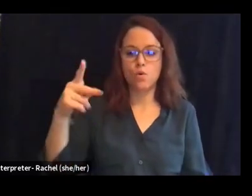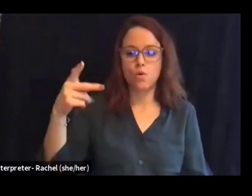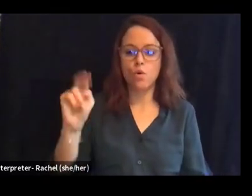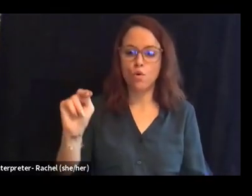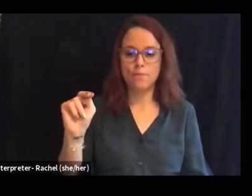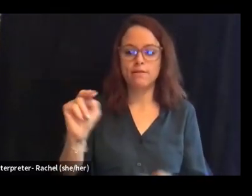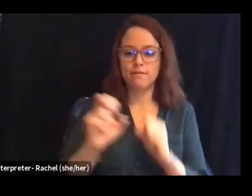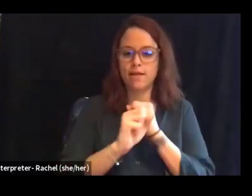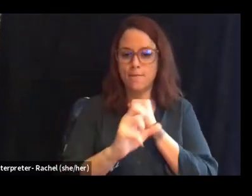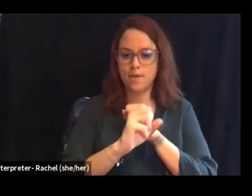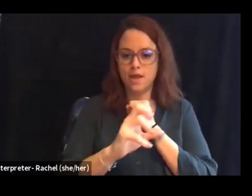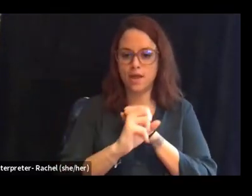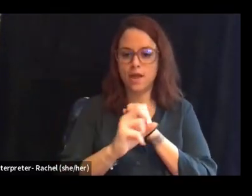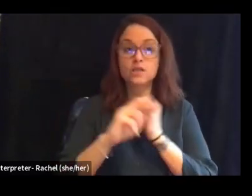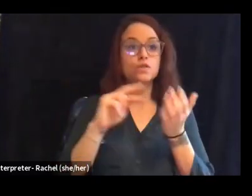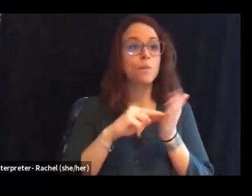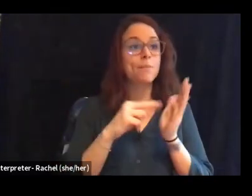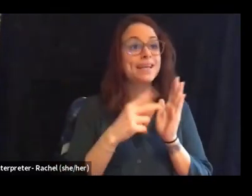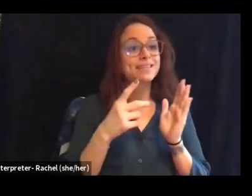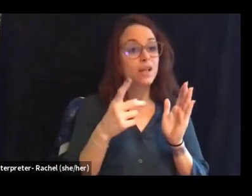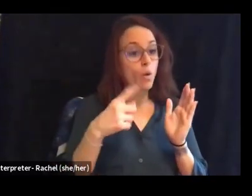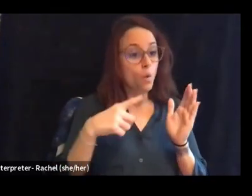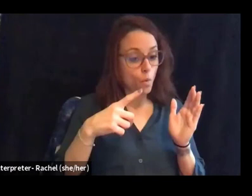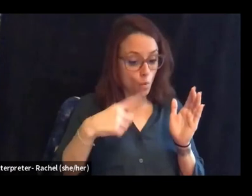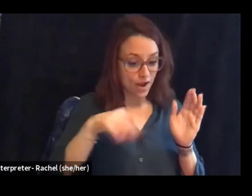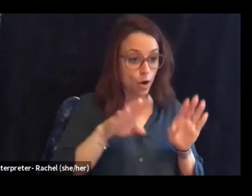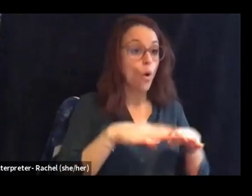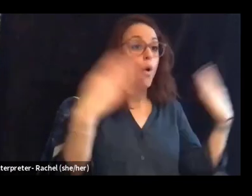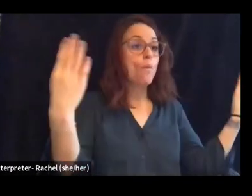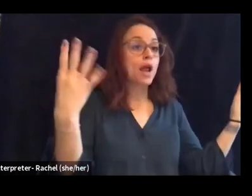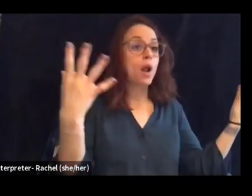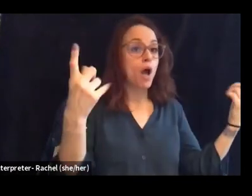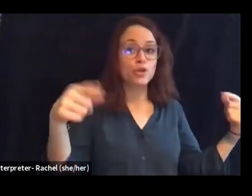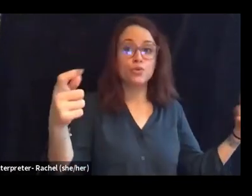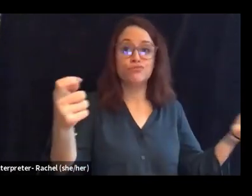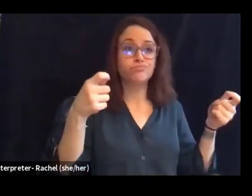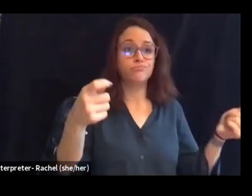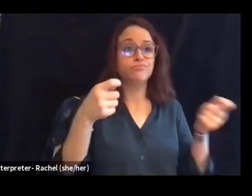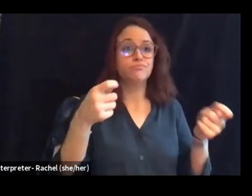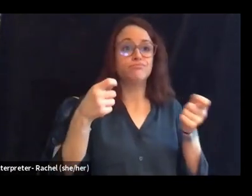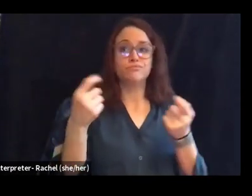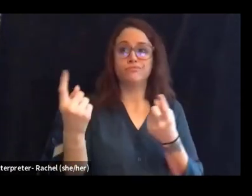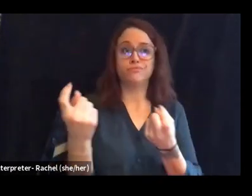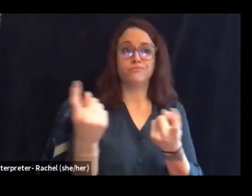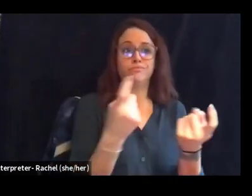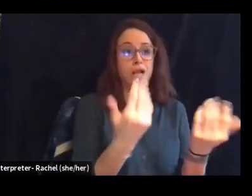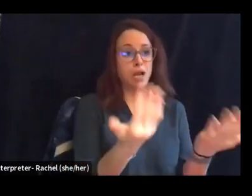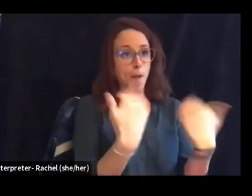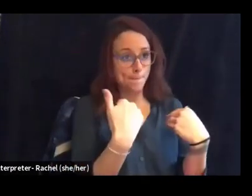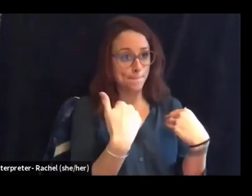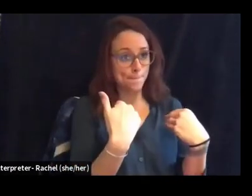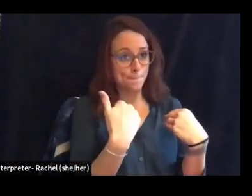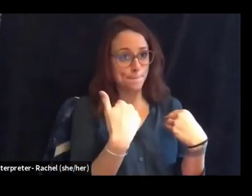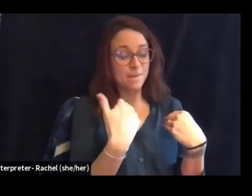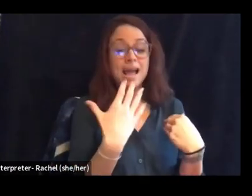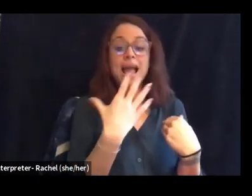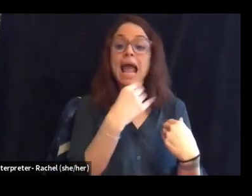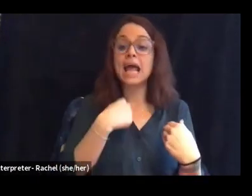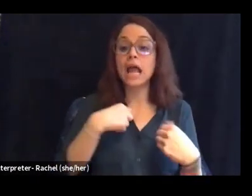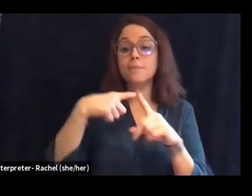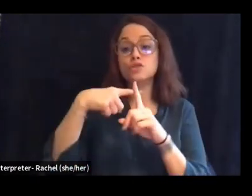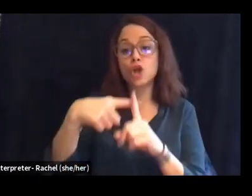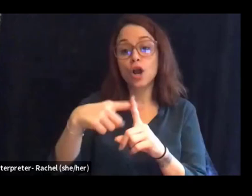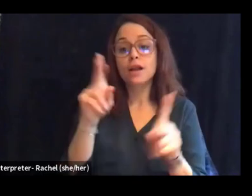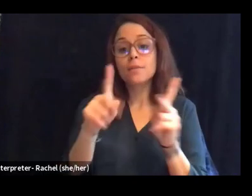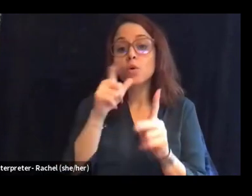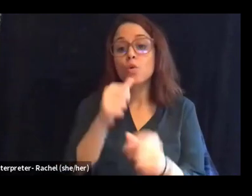I want people to come into my store when we're open, I have to begin to do something. And I'm targeting yogurt lovers who live